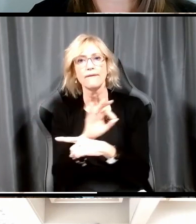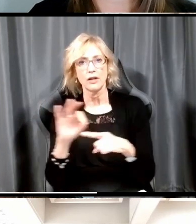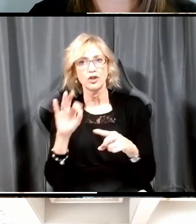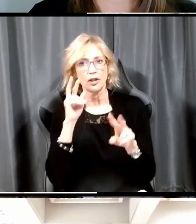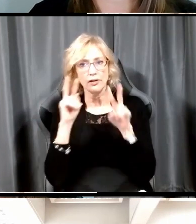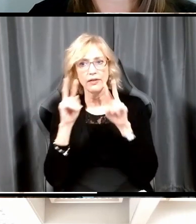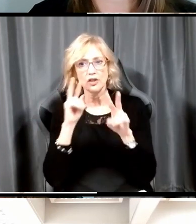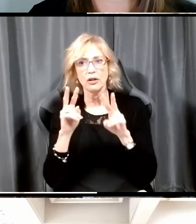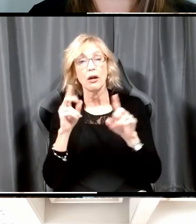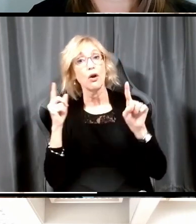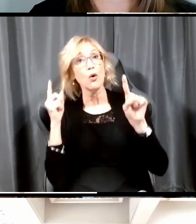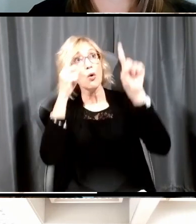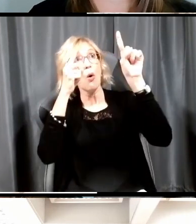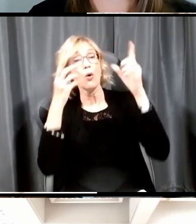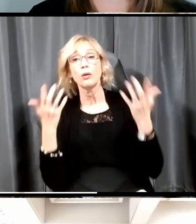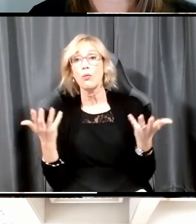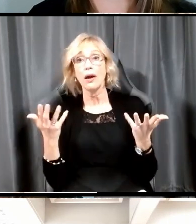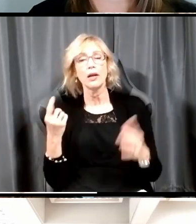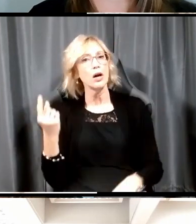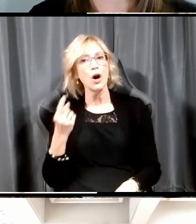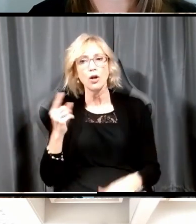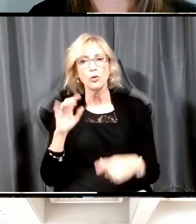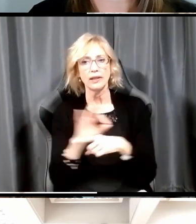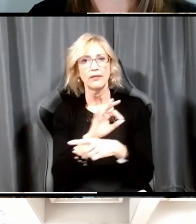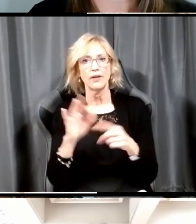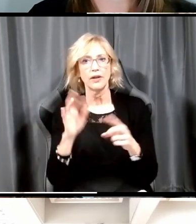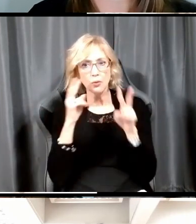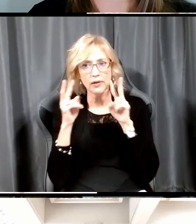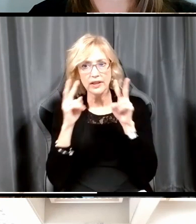The goal is always for functional vision. Okay.